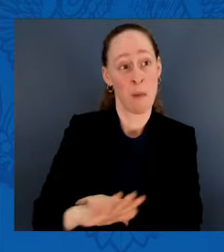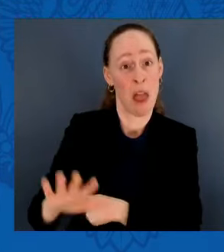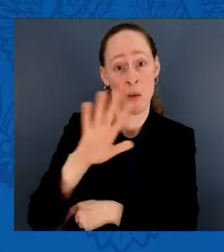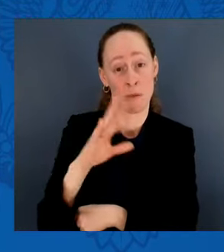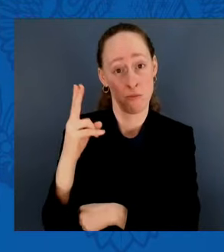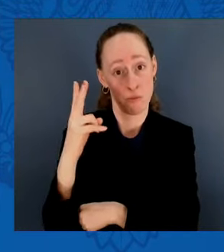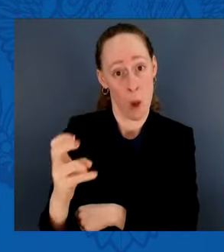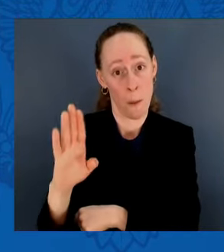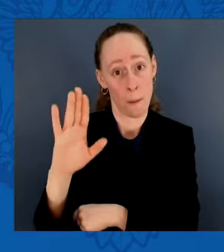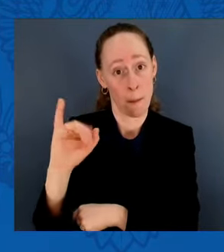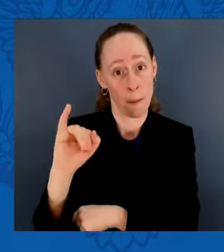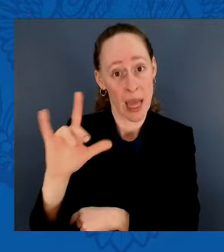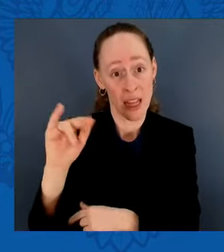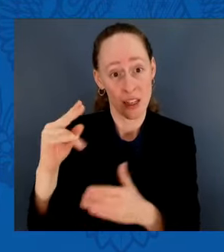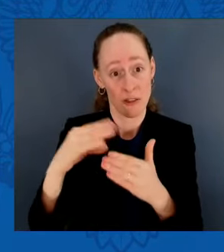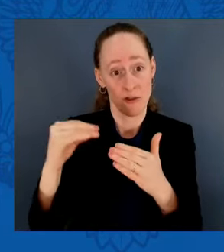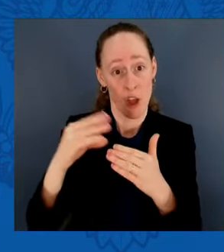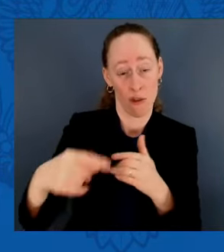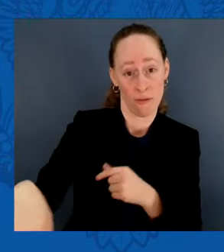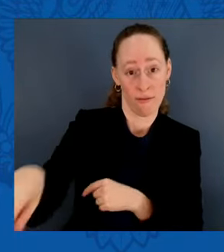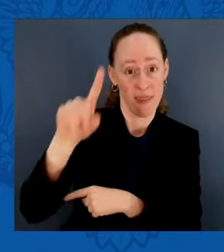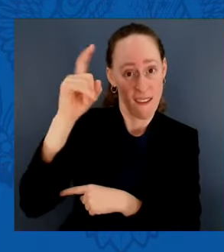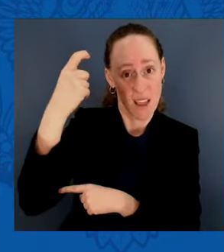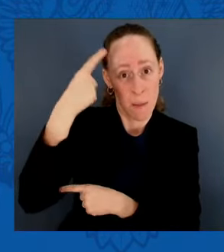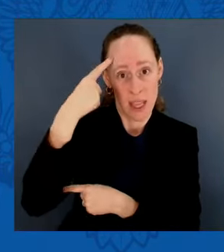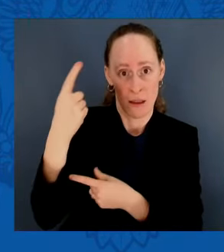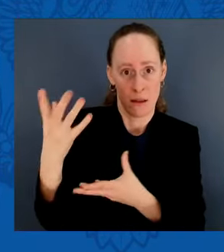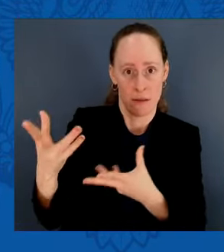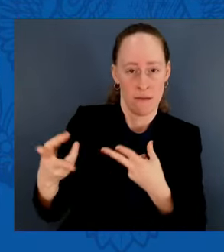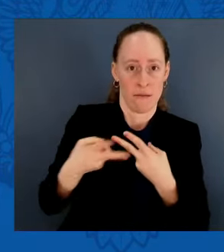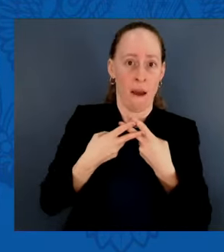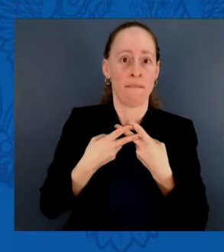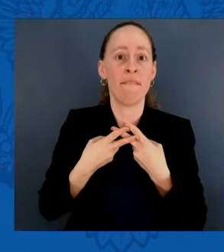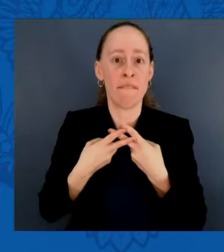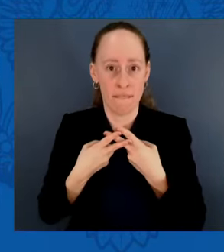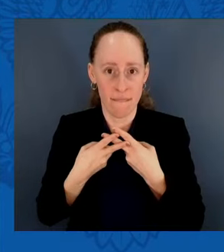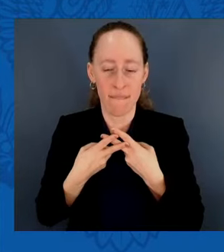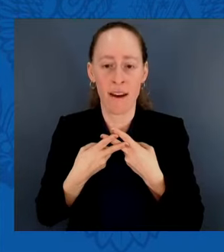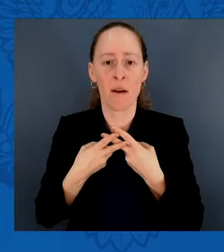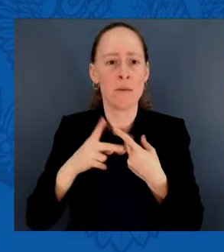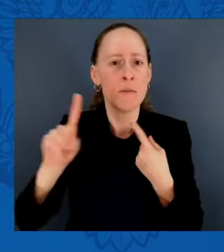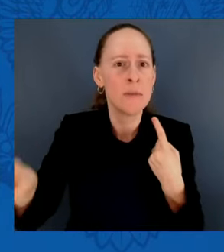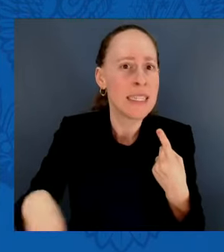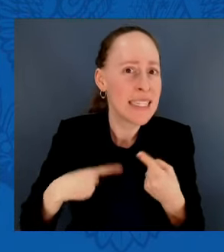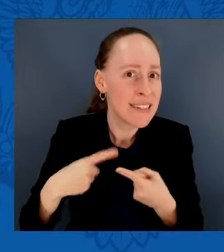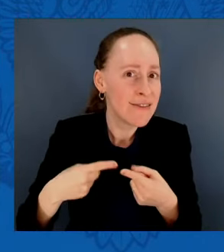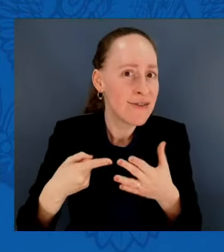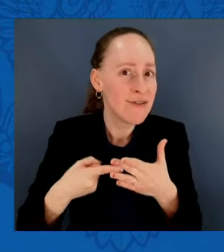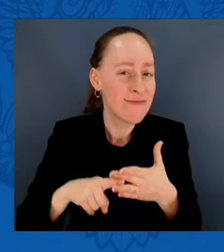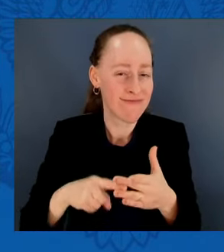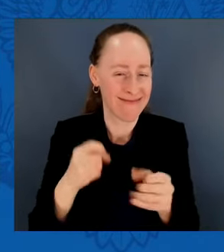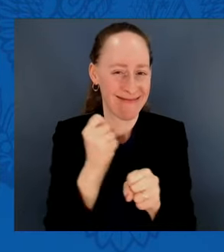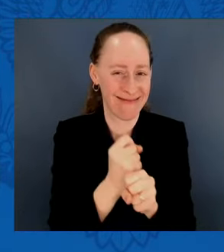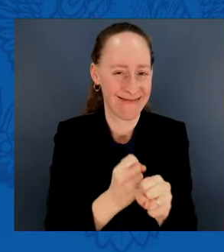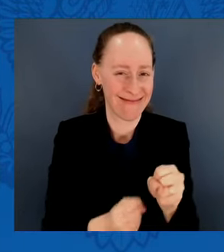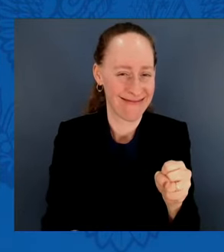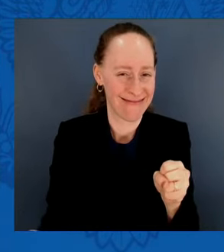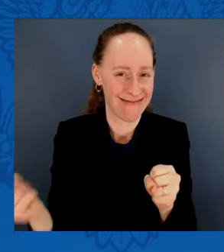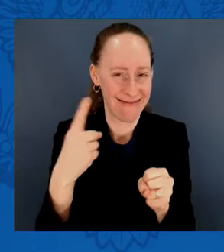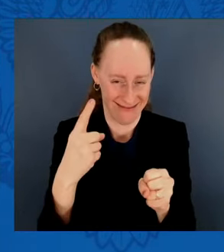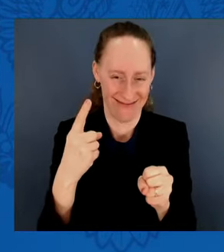Starting next year, the same law caps total prescription drug costs for seniors on Medicare at $2,000 a